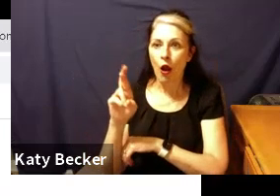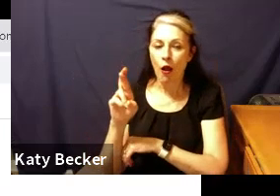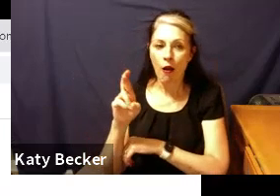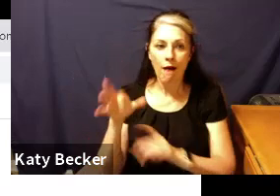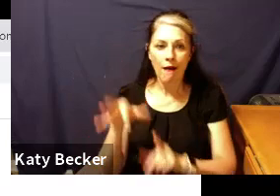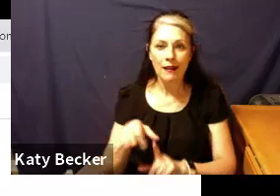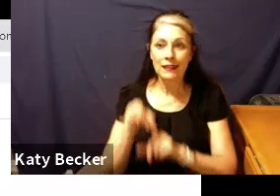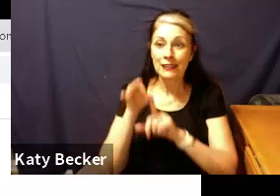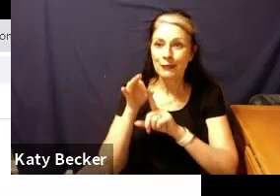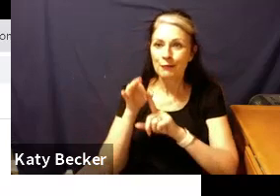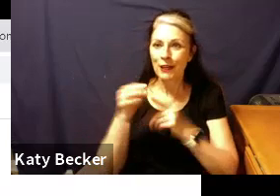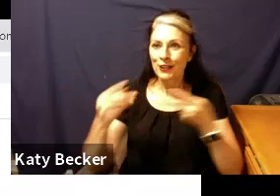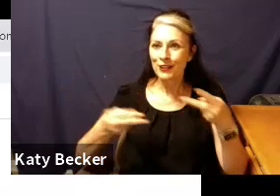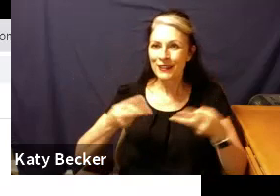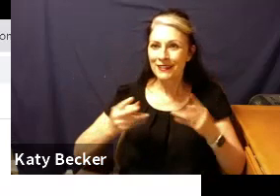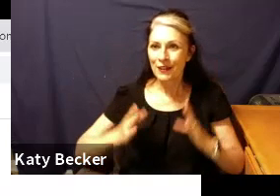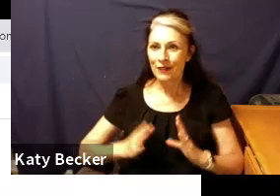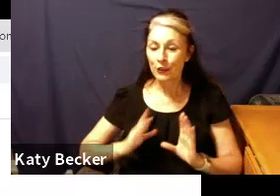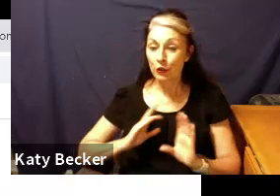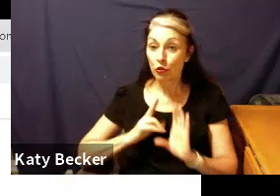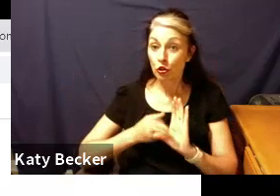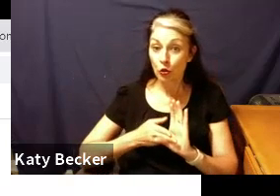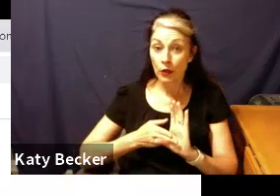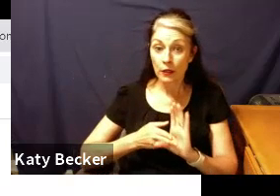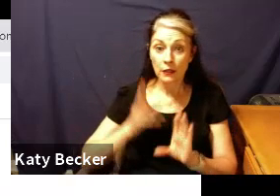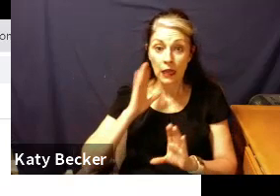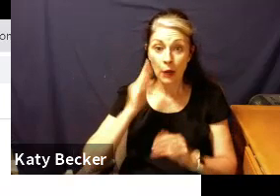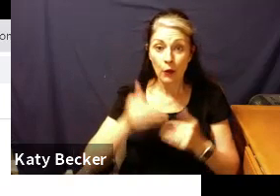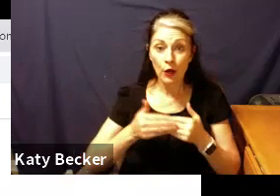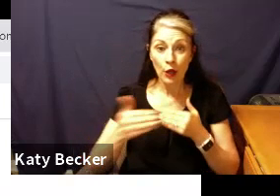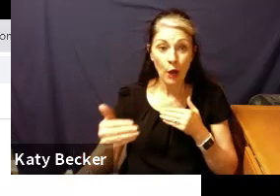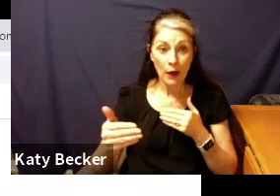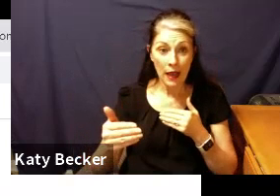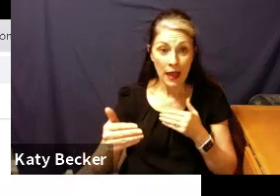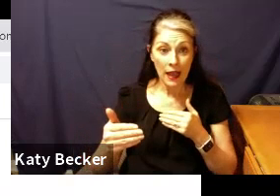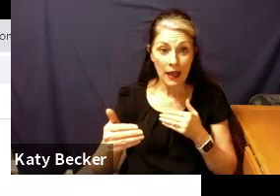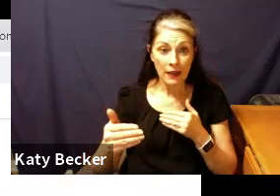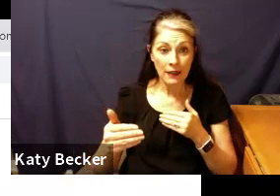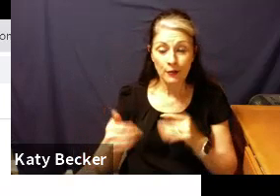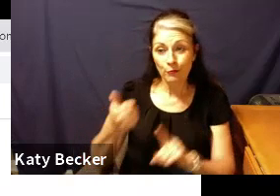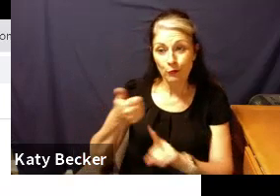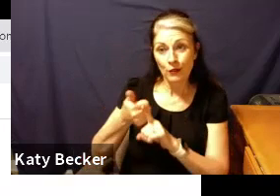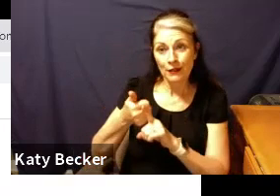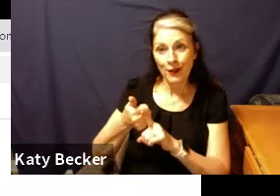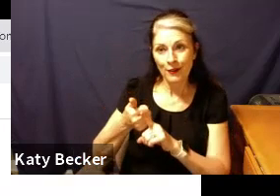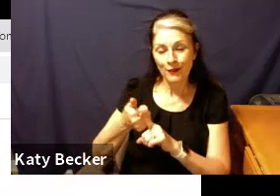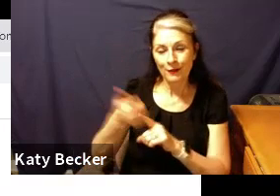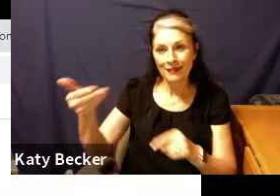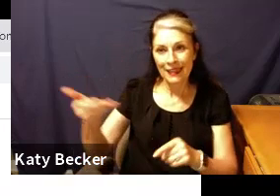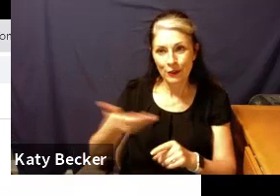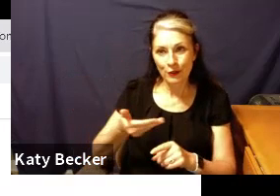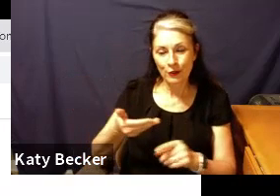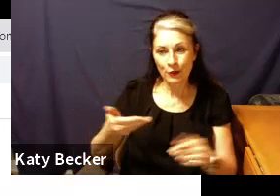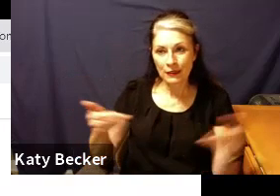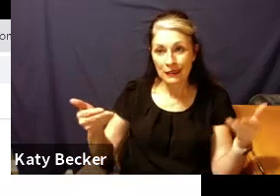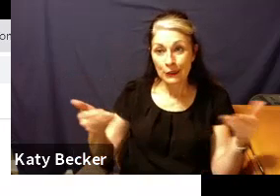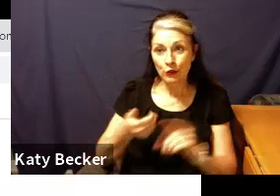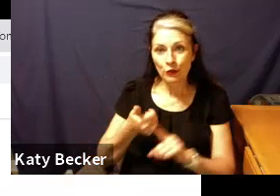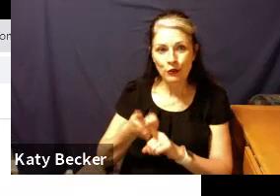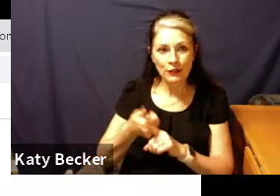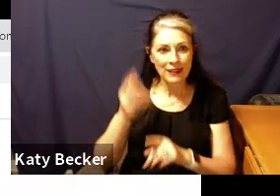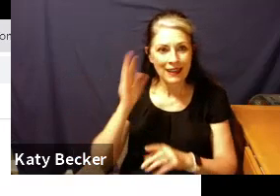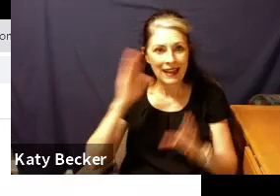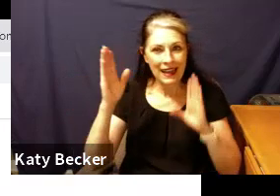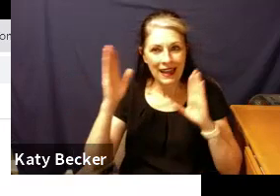special panelist who is joining us. I'm going to go ahead and let her introduce herself. Hello,